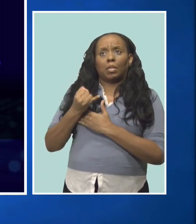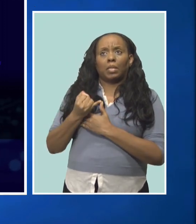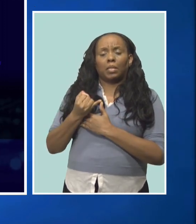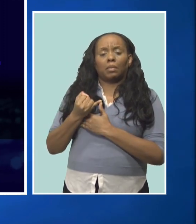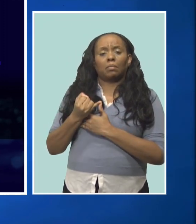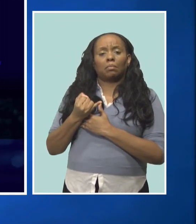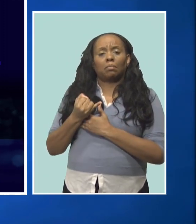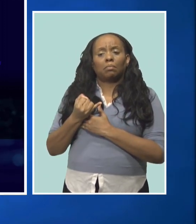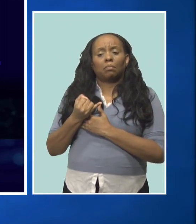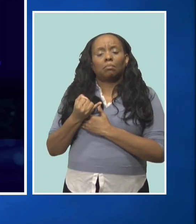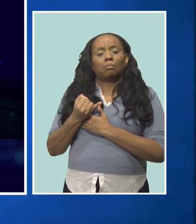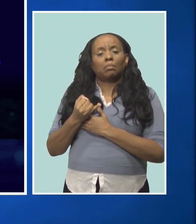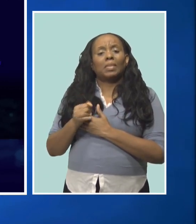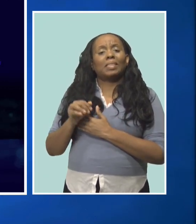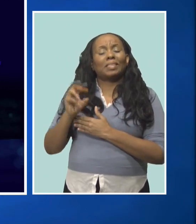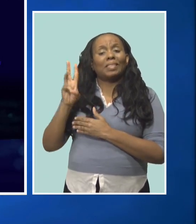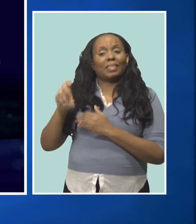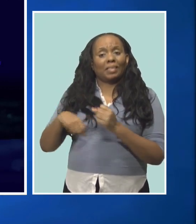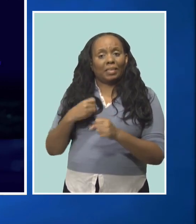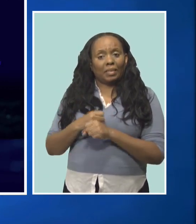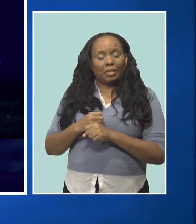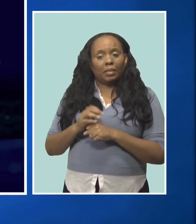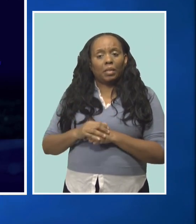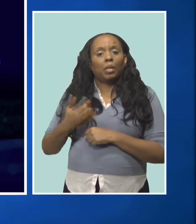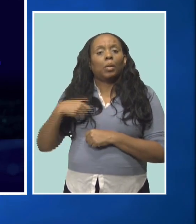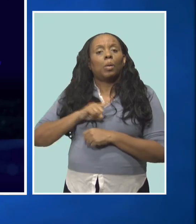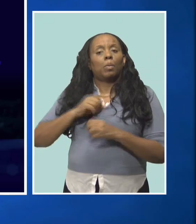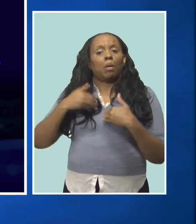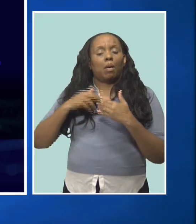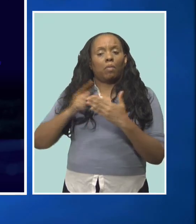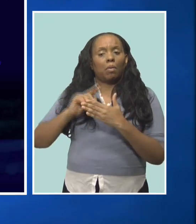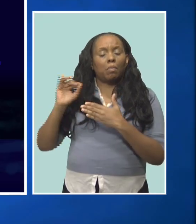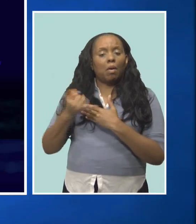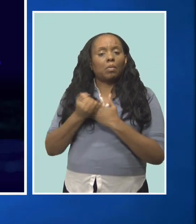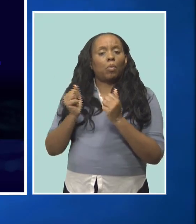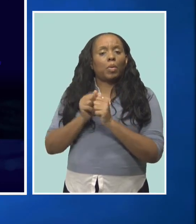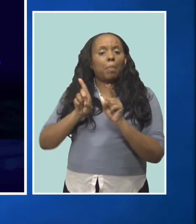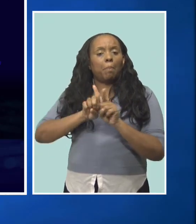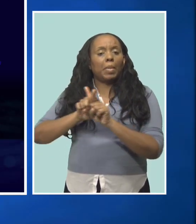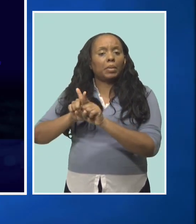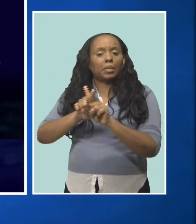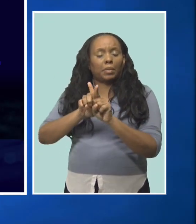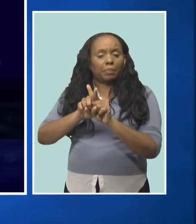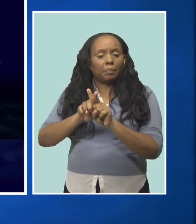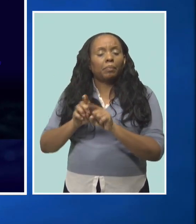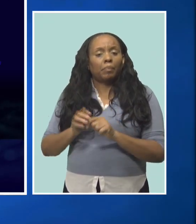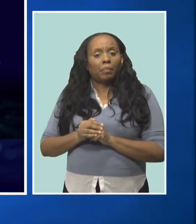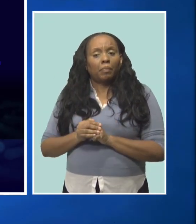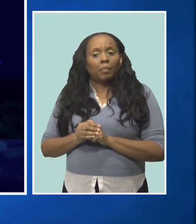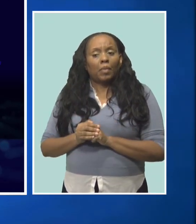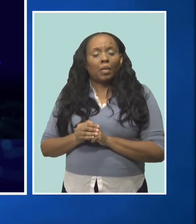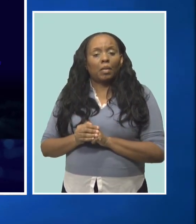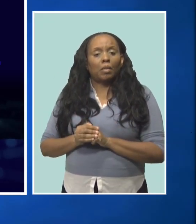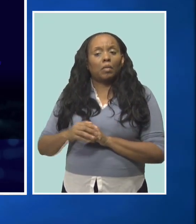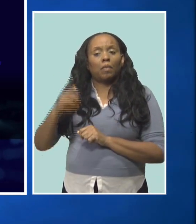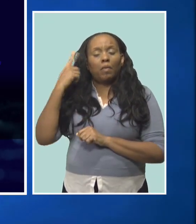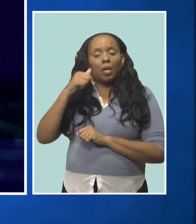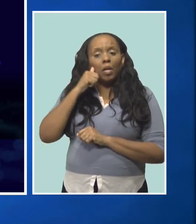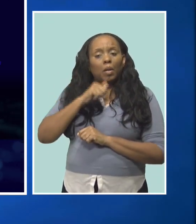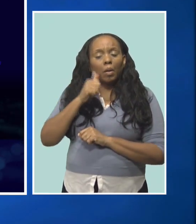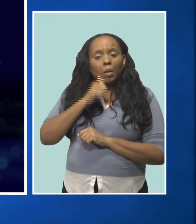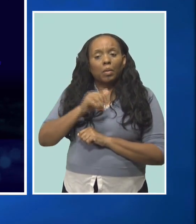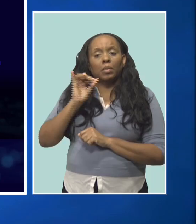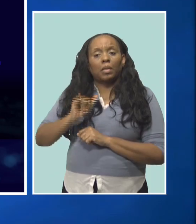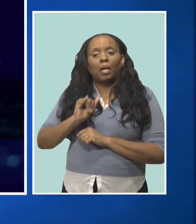at the Boys and Girls Government Industrial Schools, a mentorship program and also a program that extends livelihood